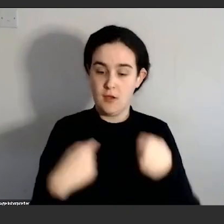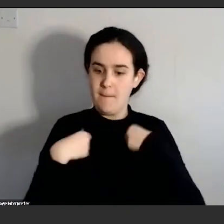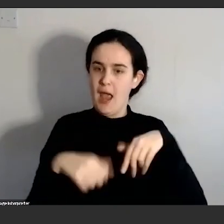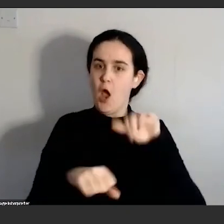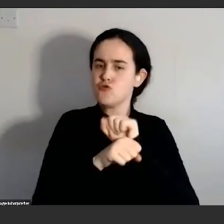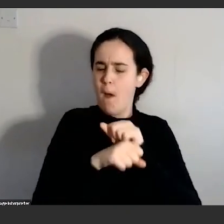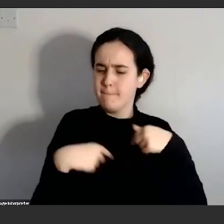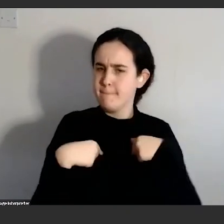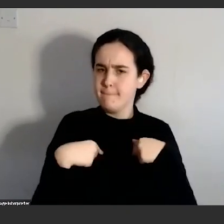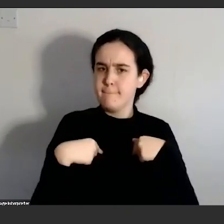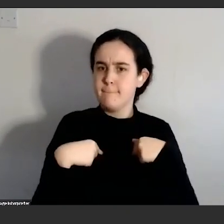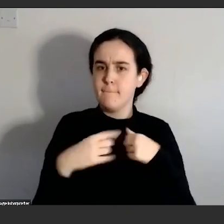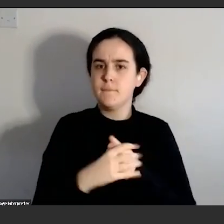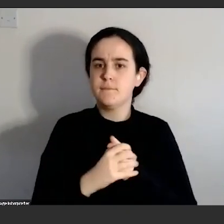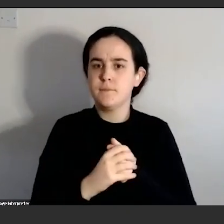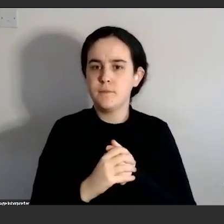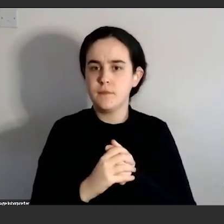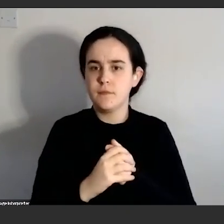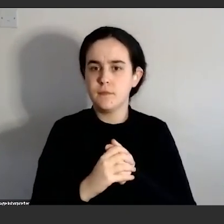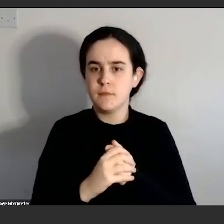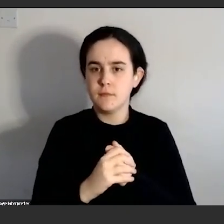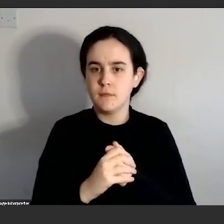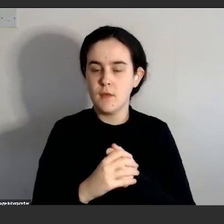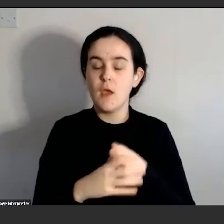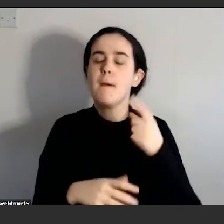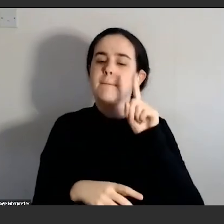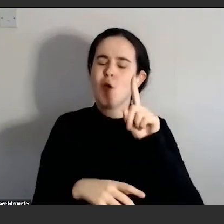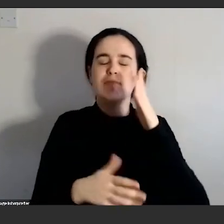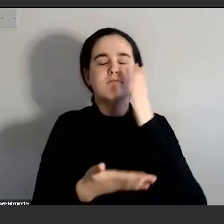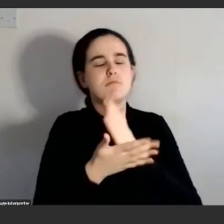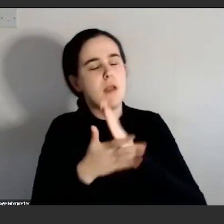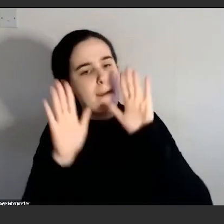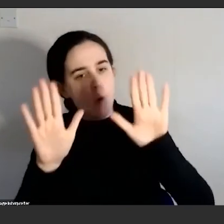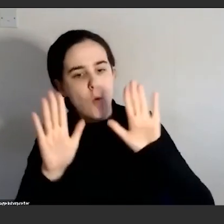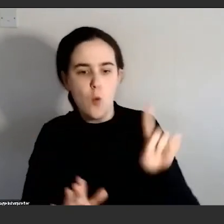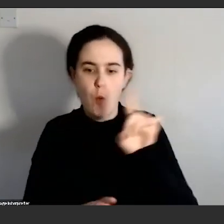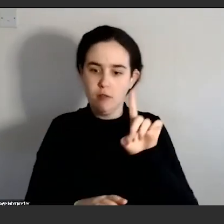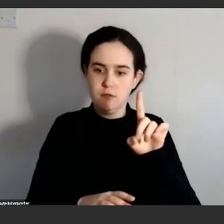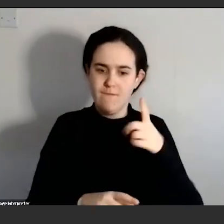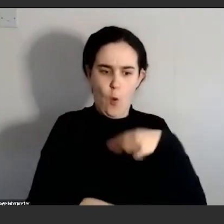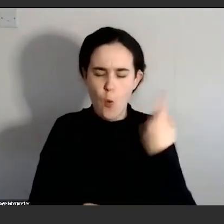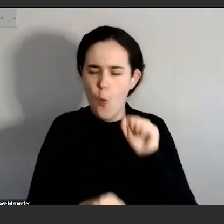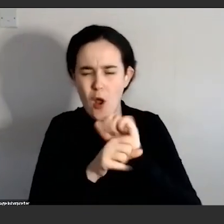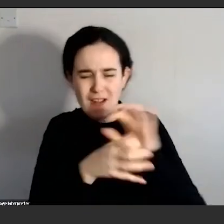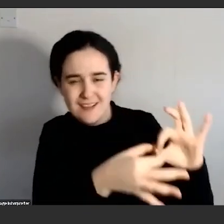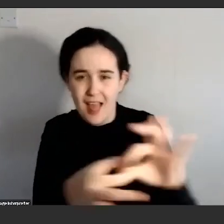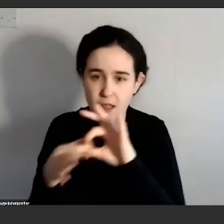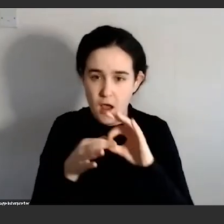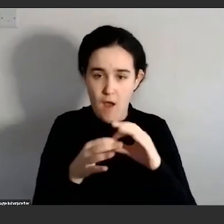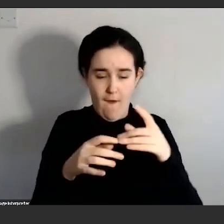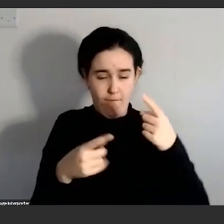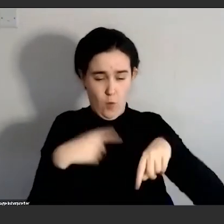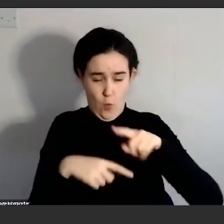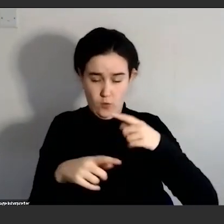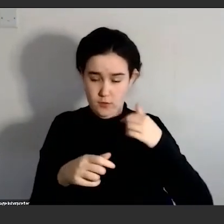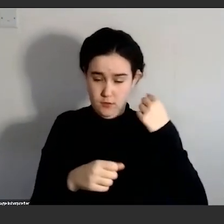lens of disability. So gather those insights, share those insights. Trust me, I'm one technology of many that is